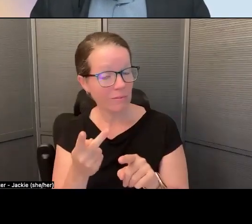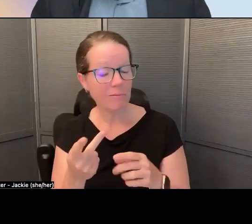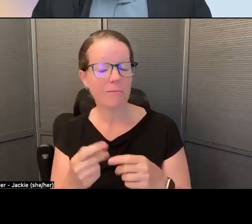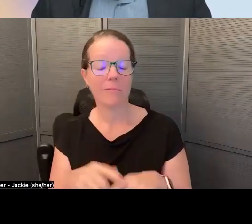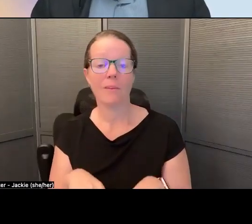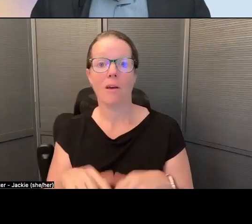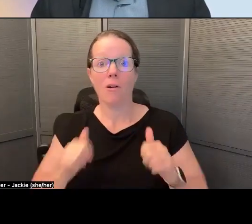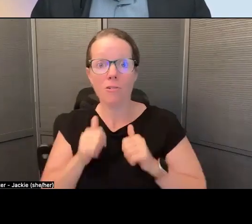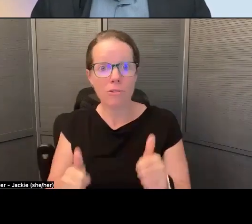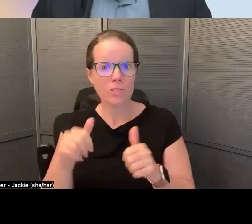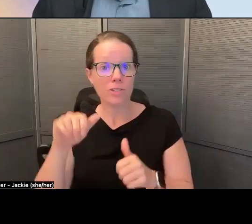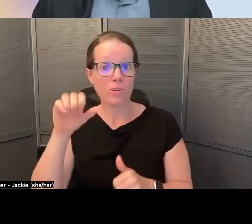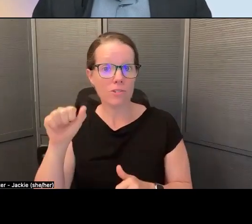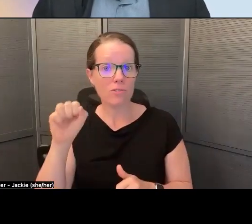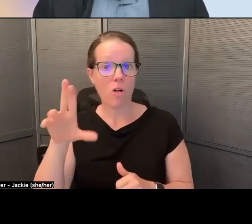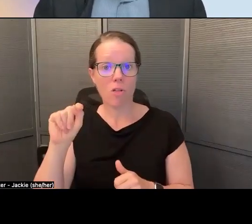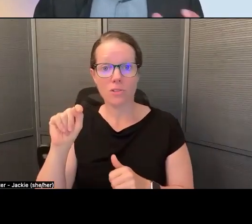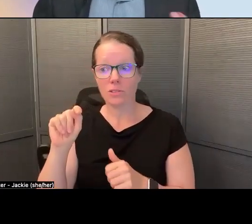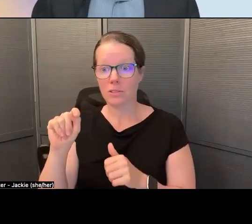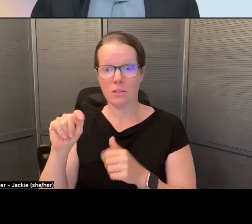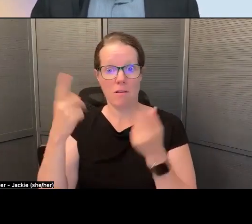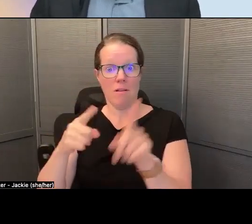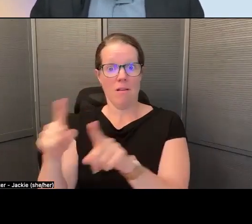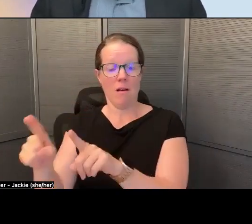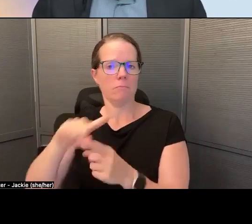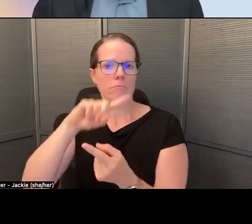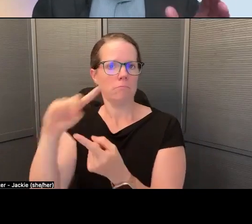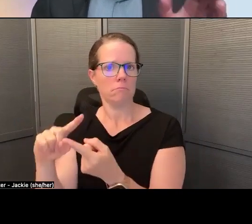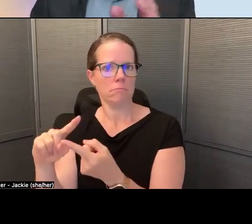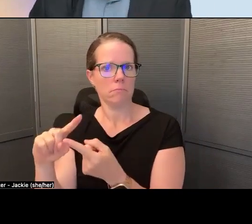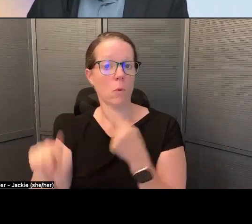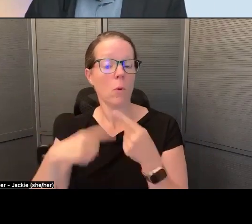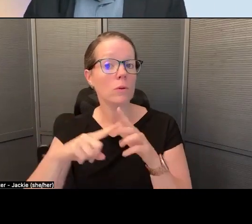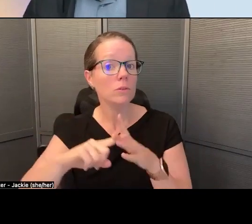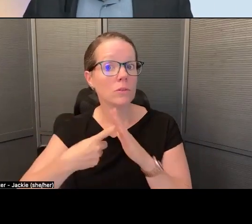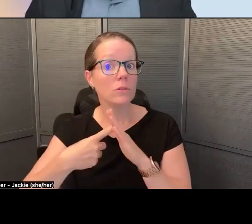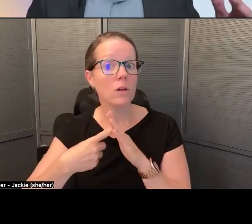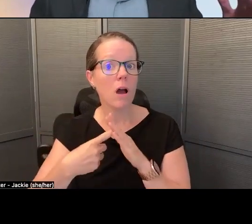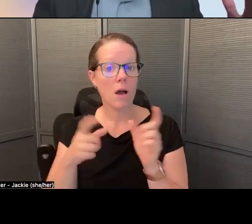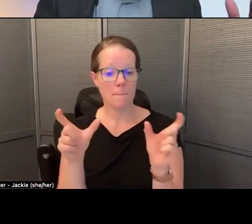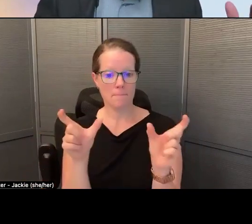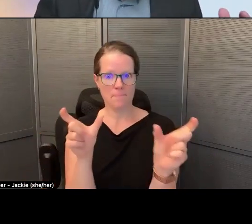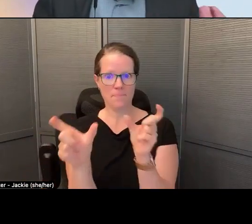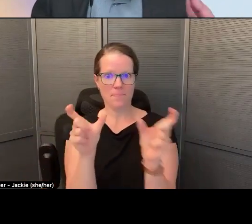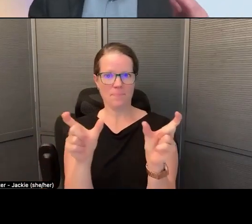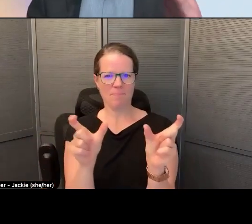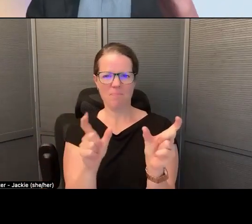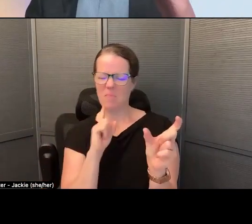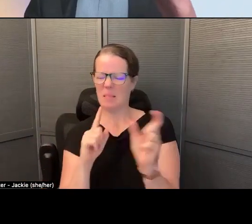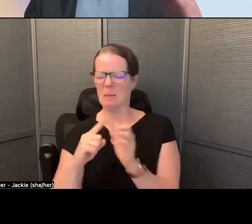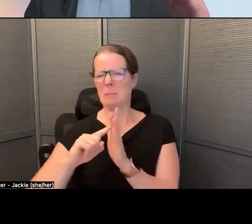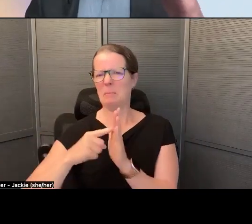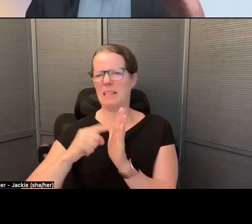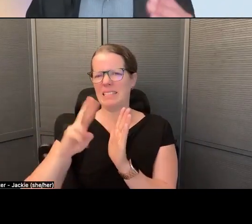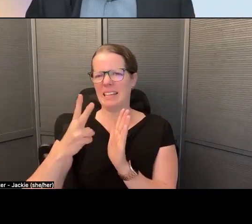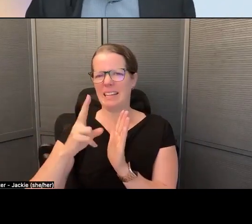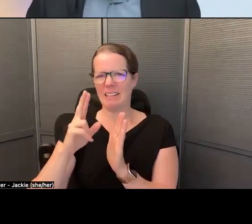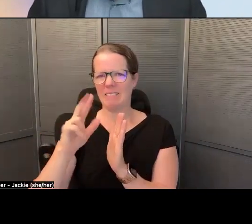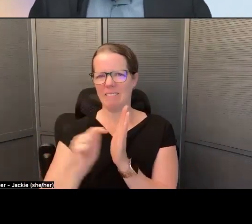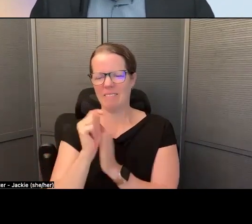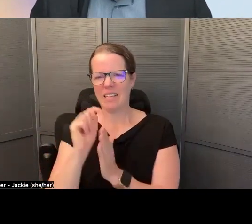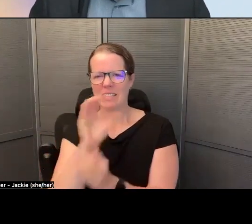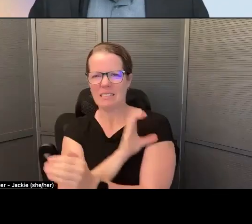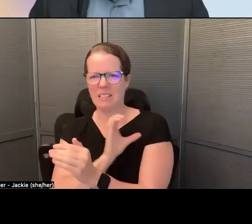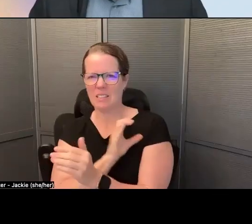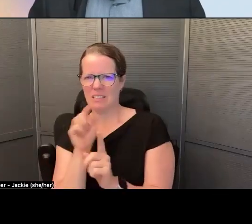incidents starting at the beginning of the clinical training period comparing to the end. You can see a gentle increase leading